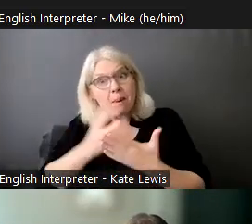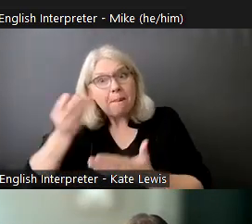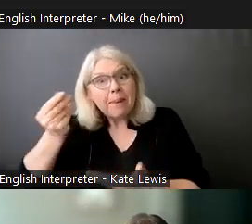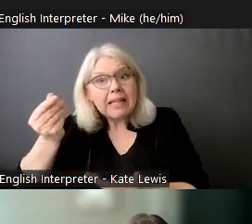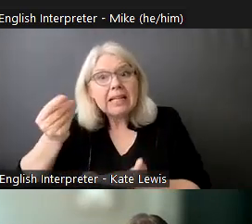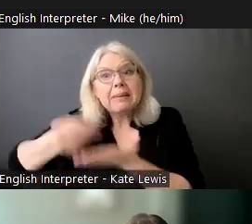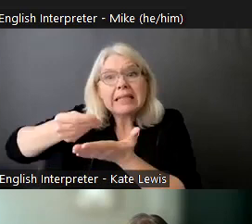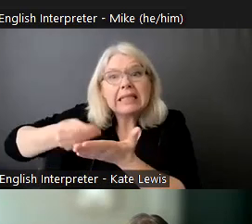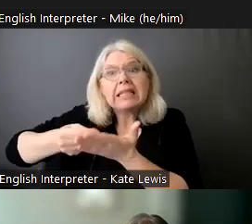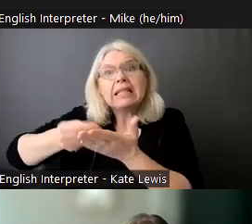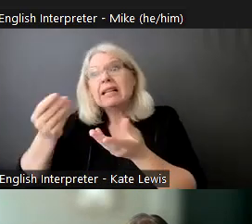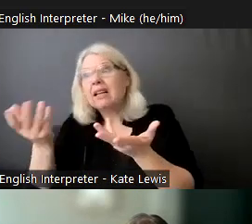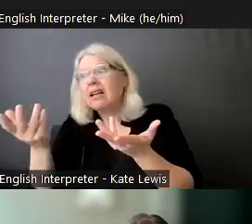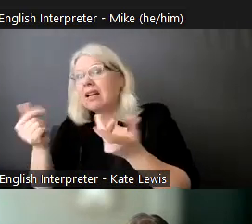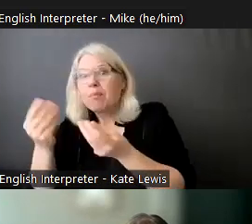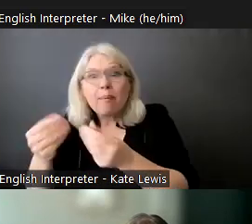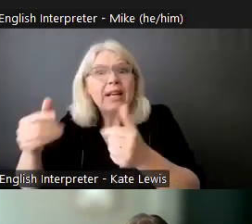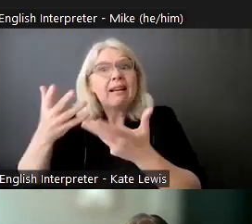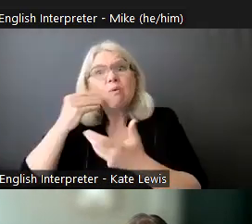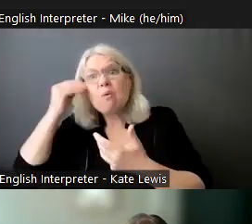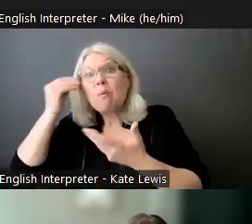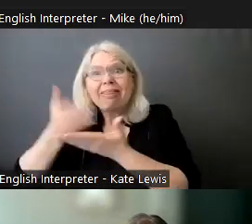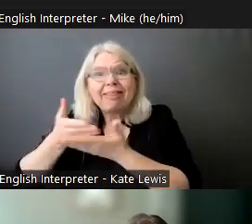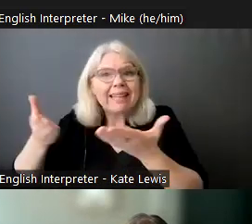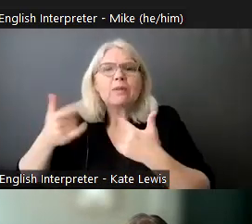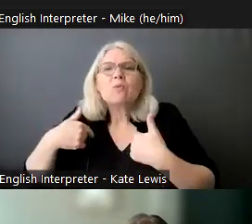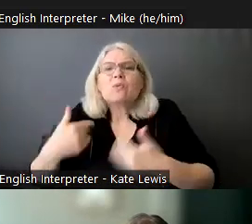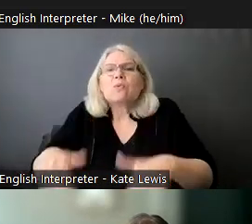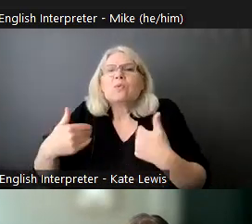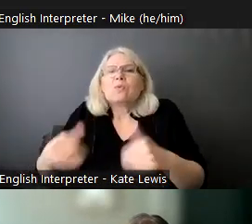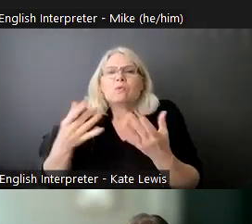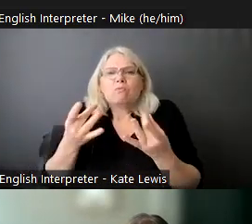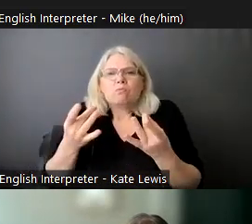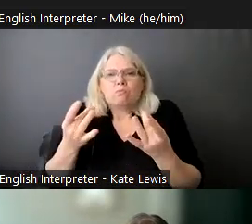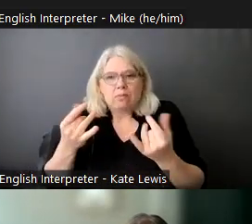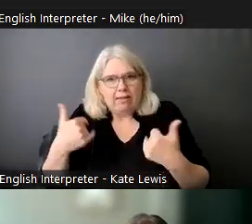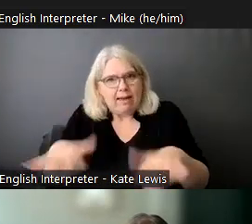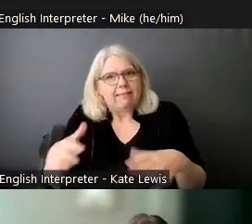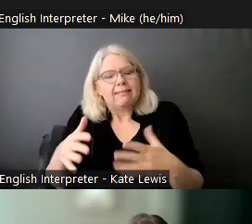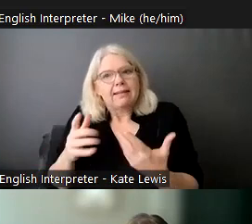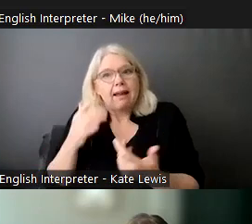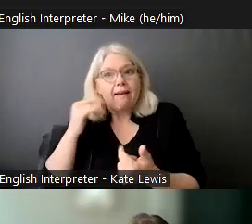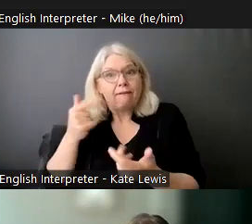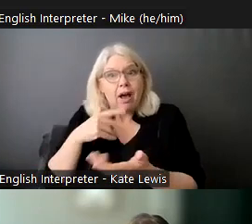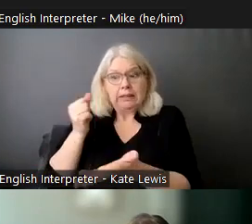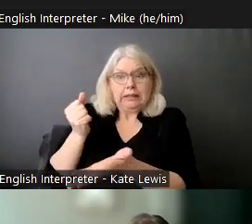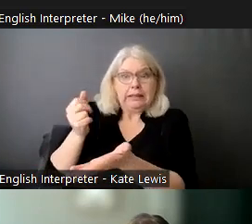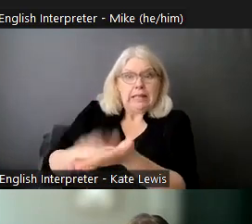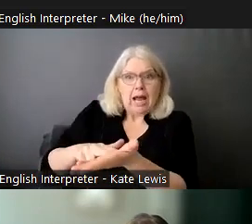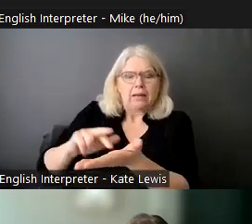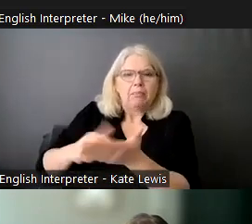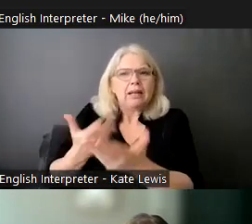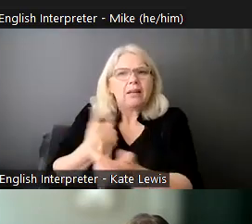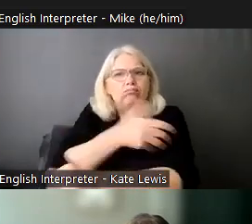such a powerful thing that you're giving a lot of authority to someone over your property. So if you do not have